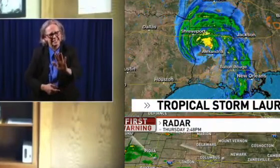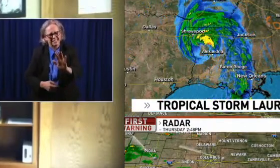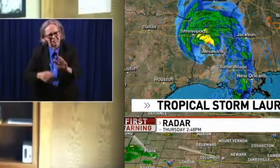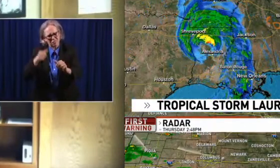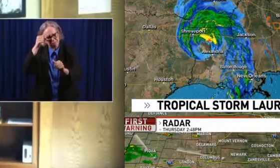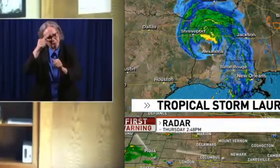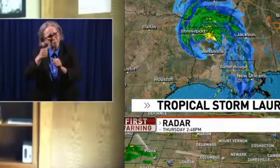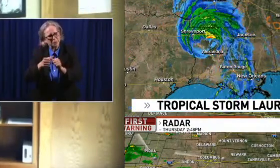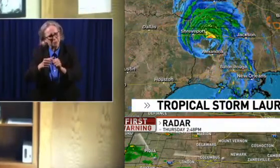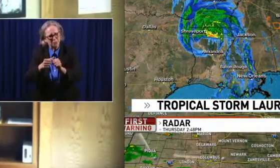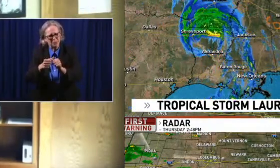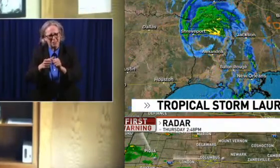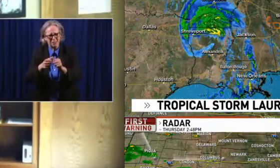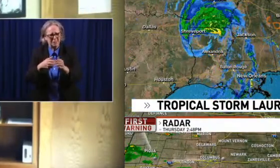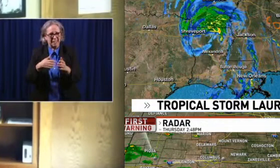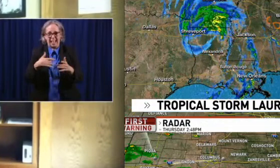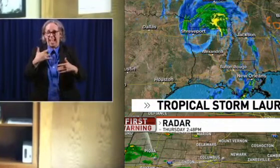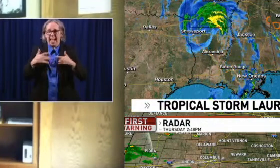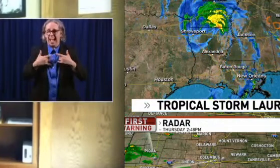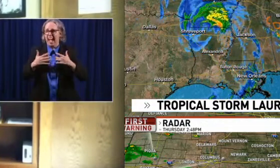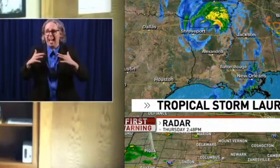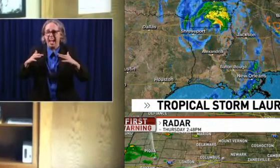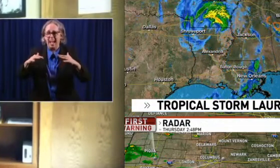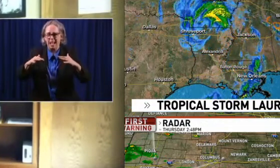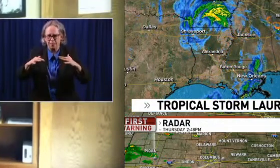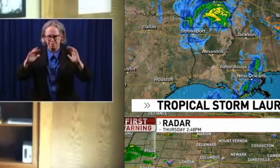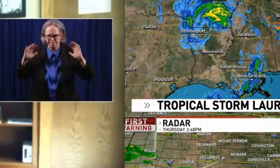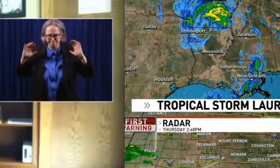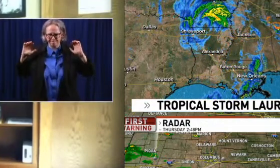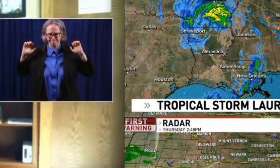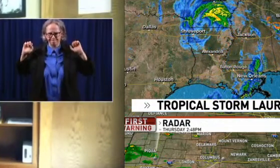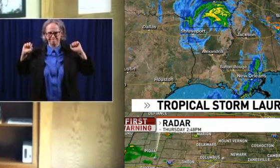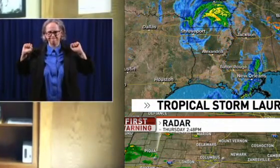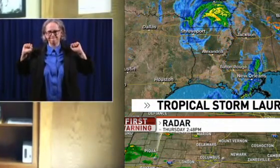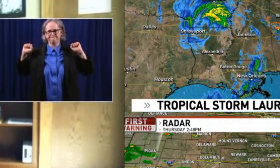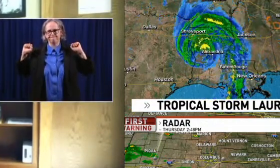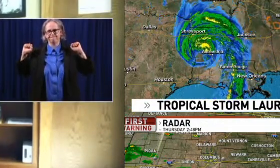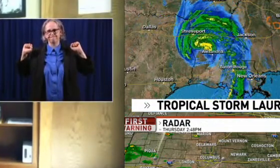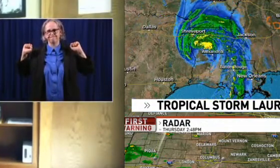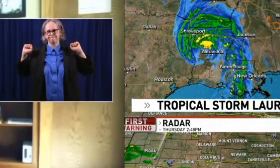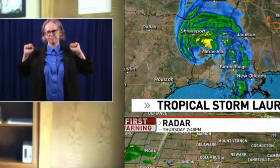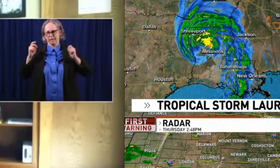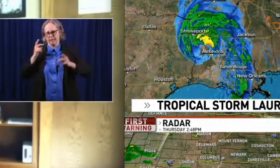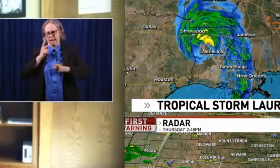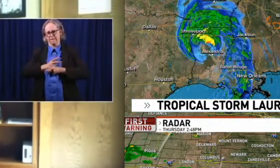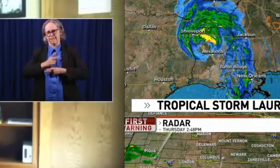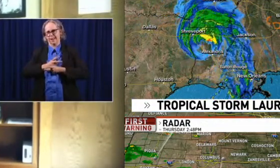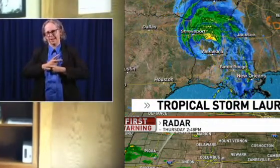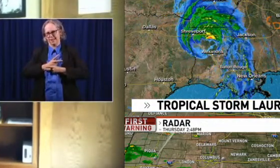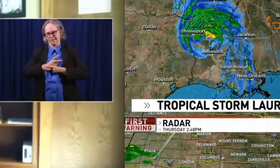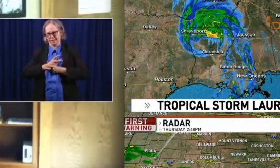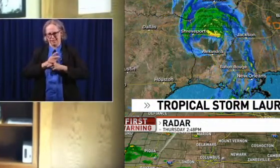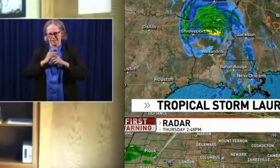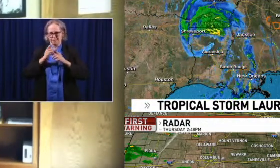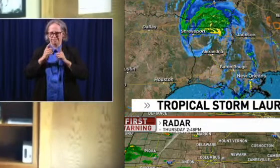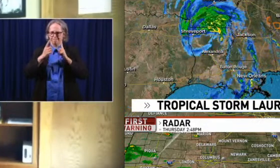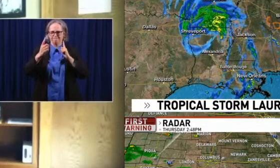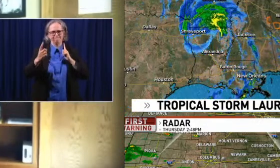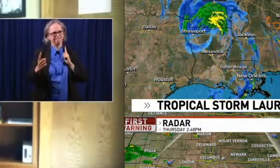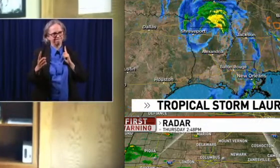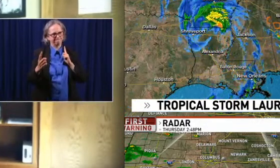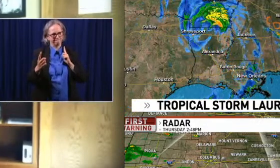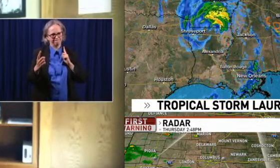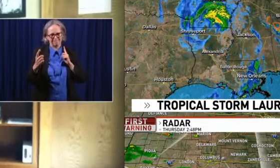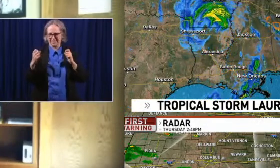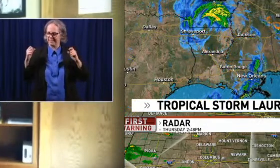here, and that in order to stay here, we've got to do a great job with that social distancing. So all of the help